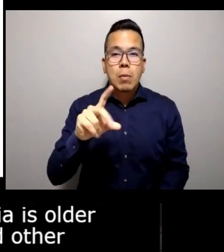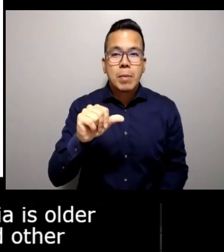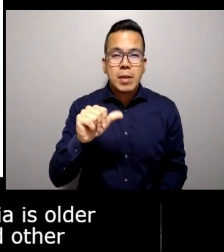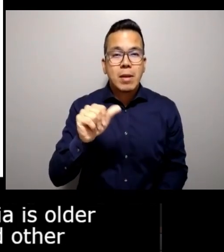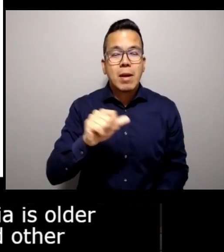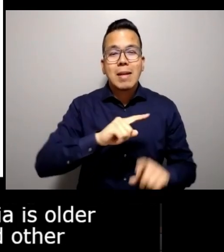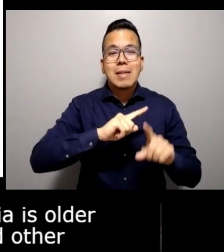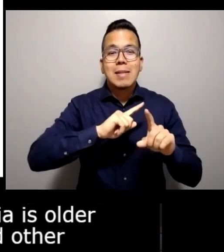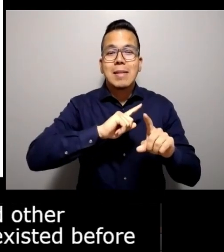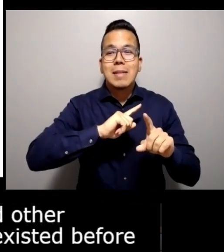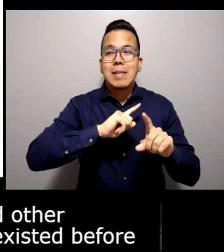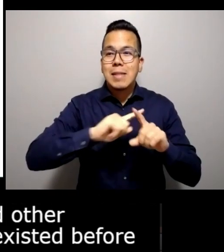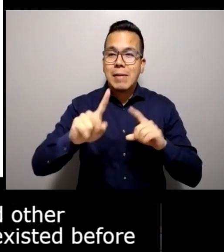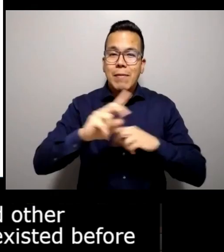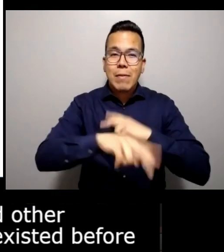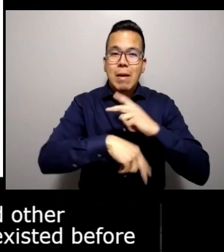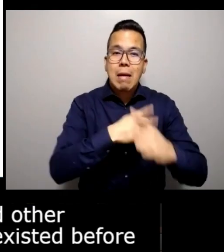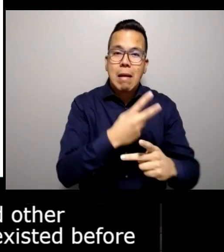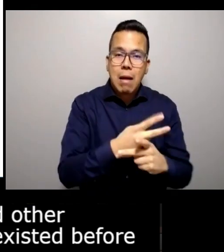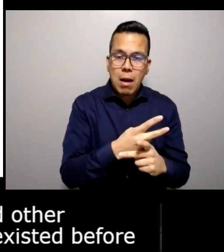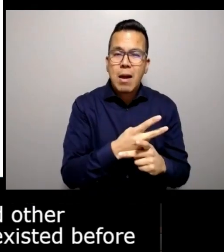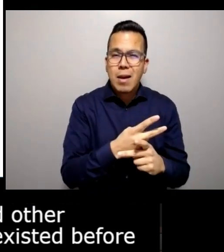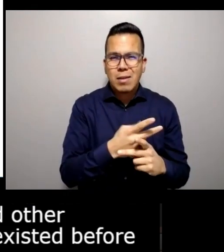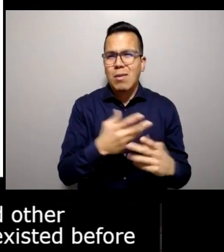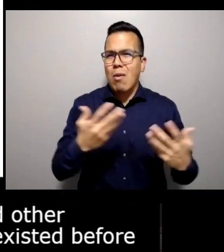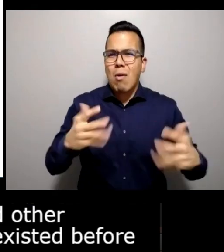know it. But the web